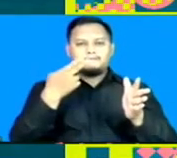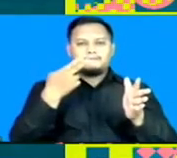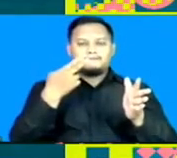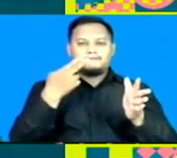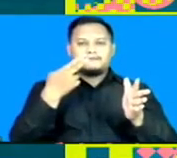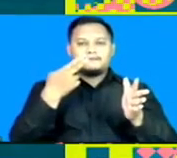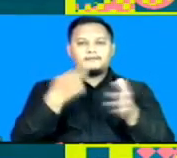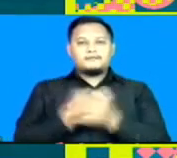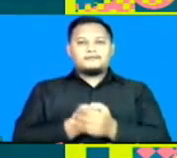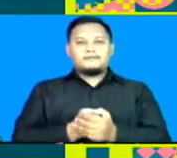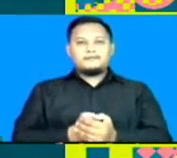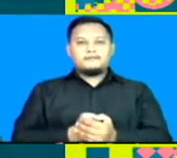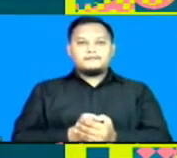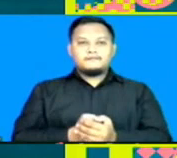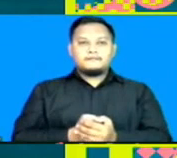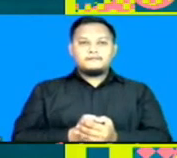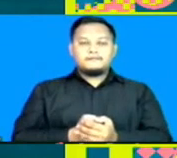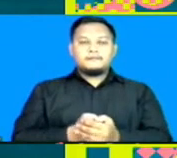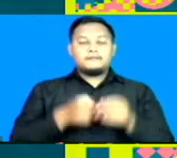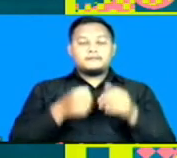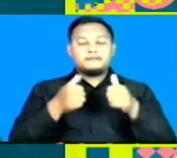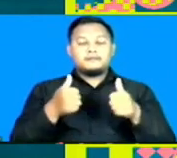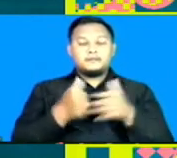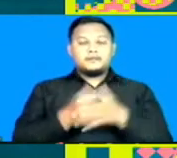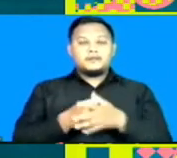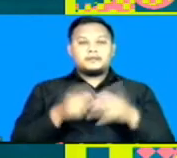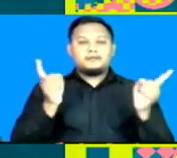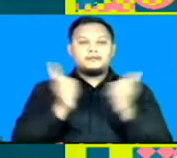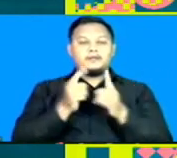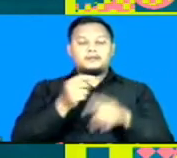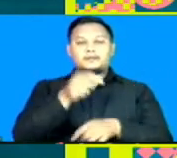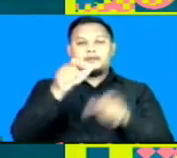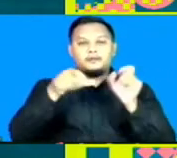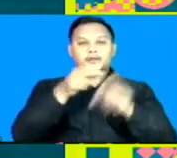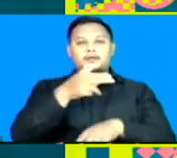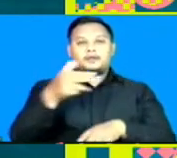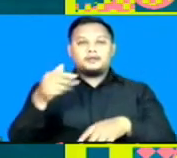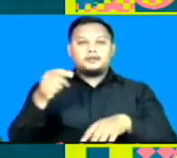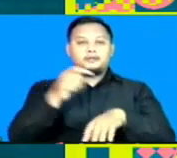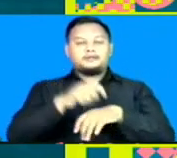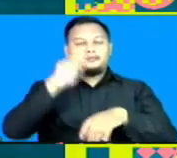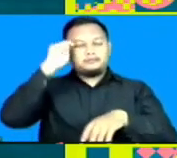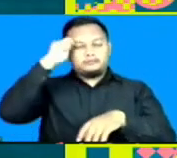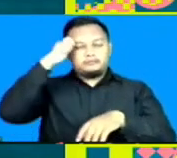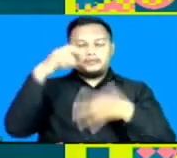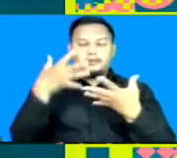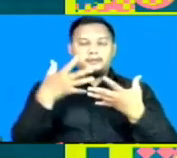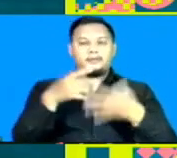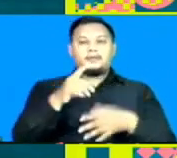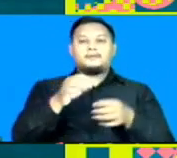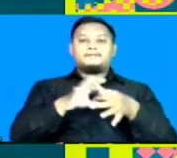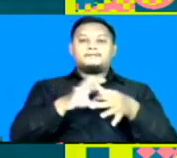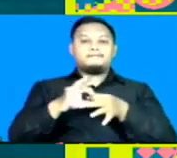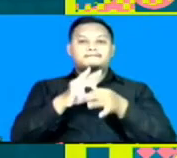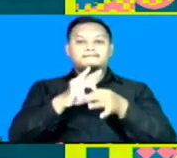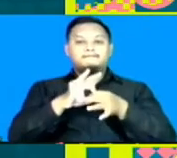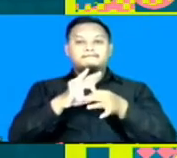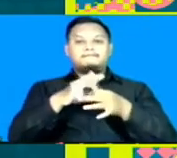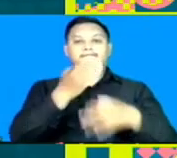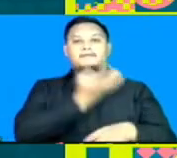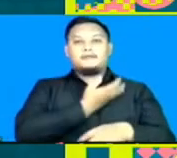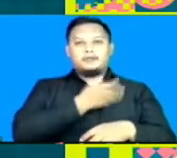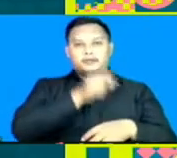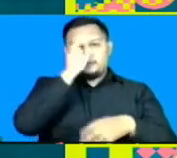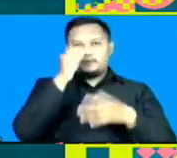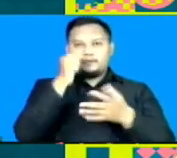the hard time is gotong royong. It is the willingness to help without